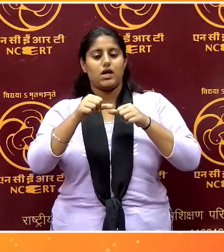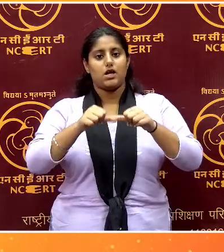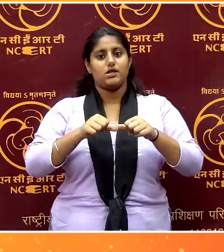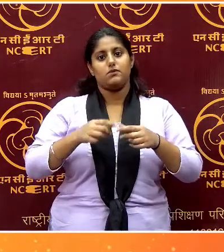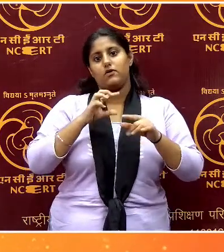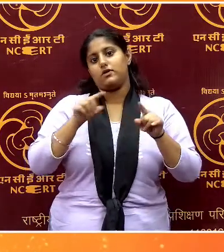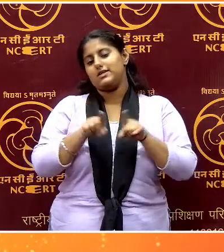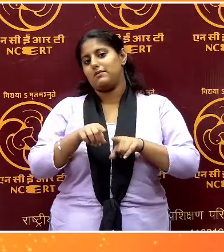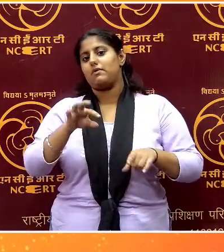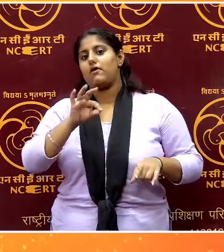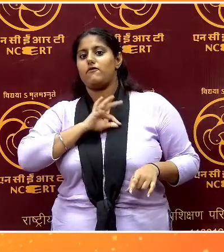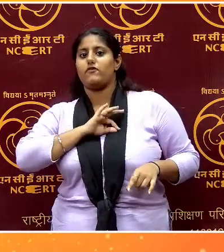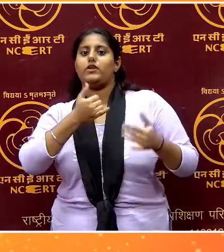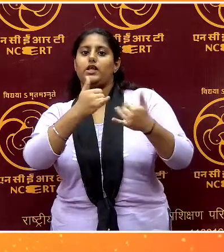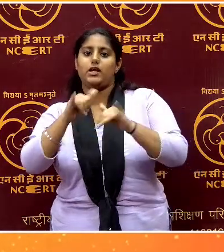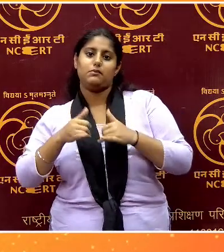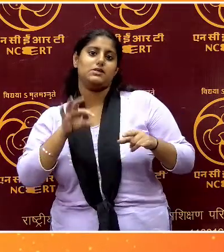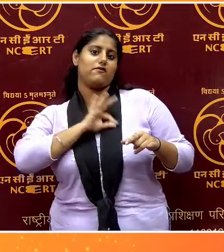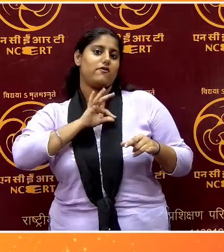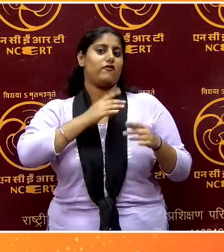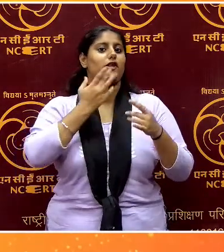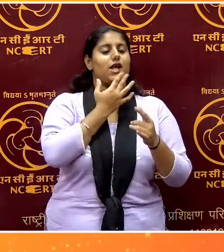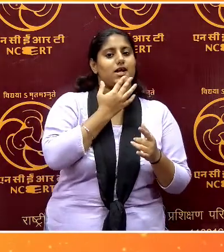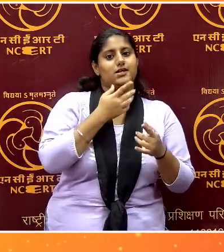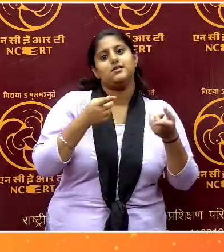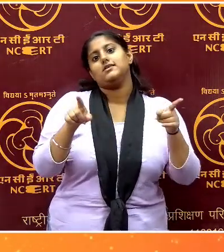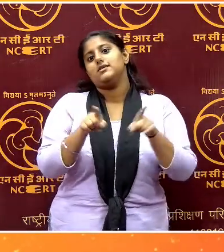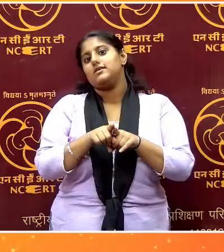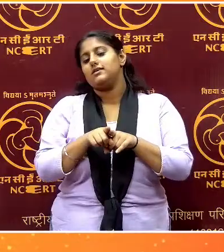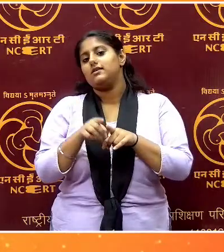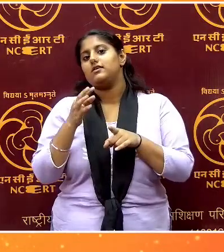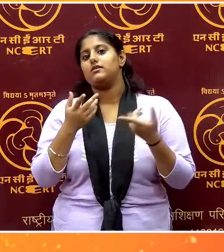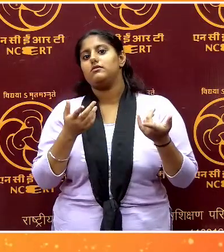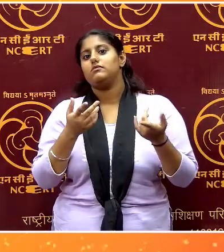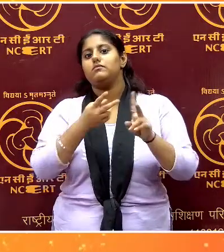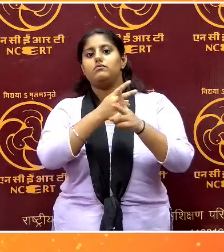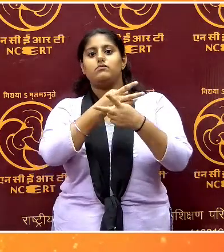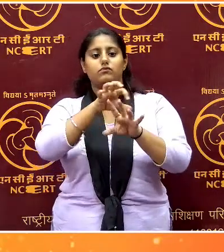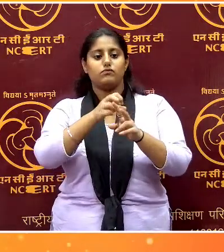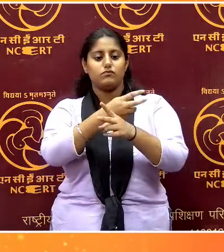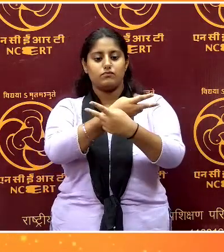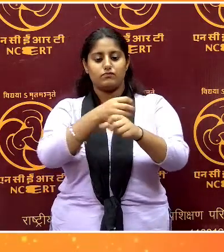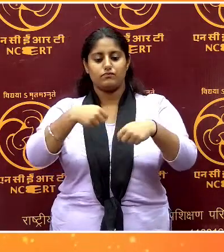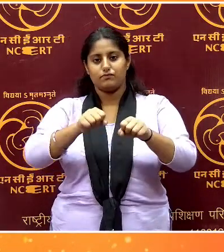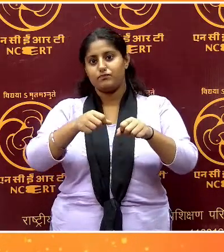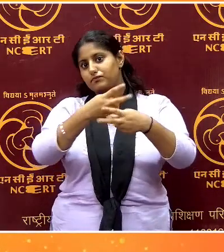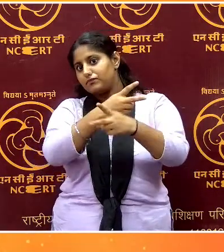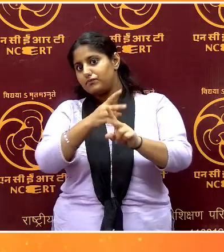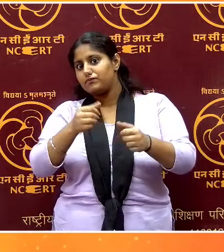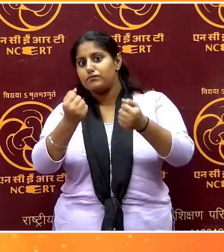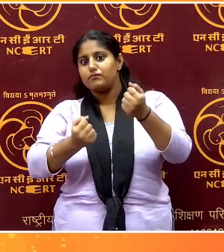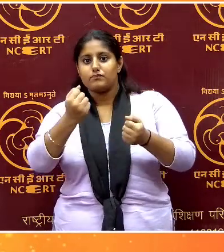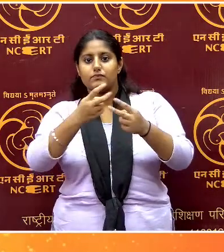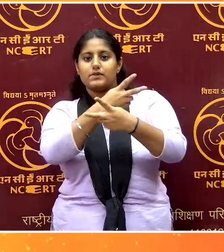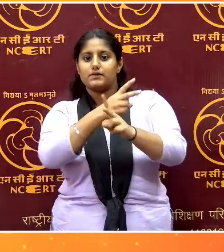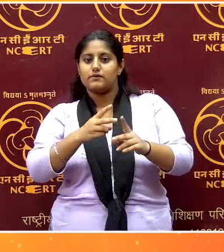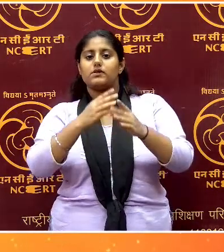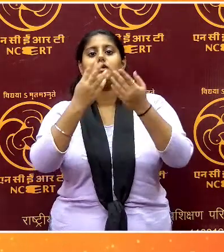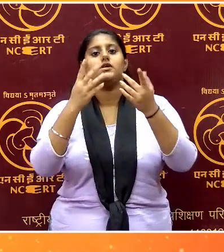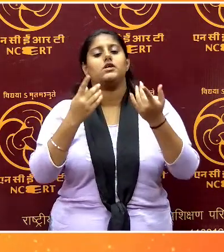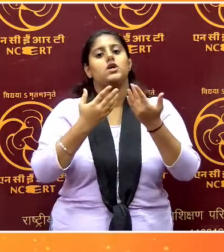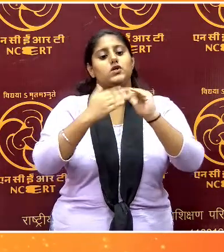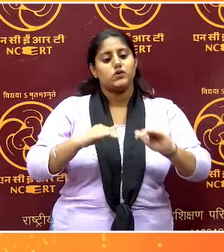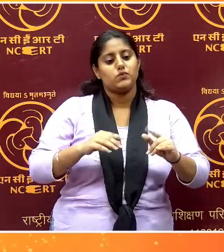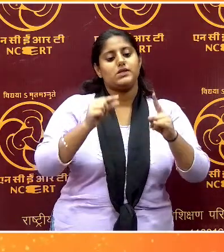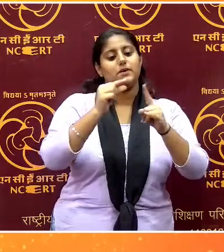games, favorite colors, most common modes of conveyance, number of students absent